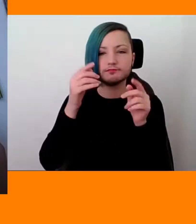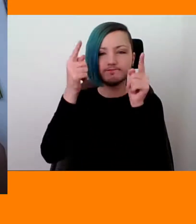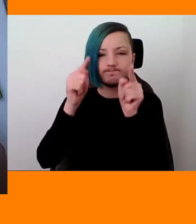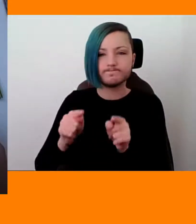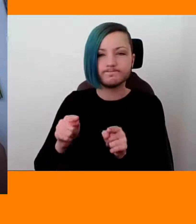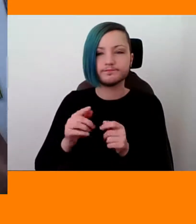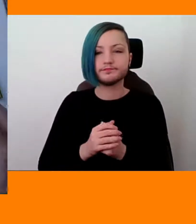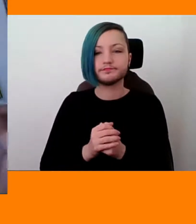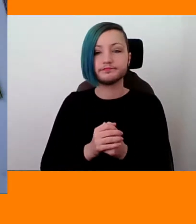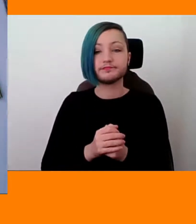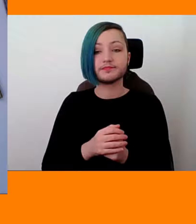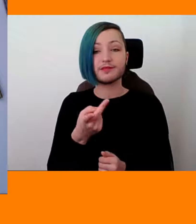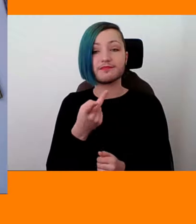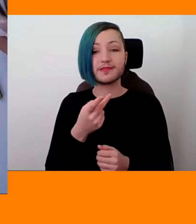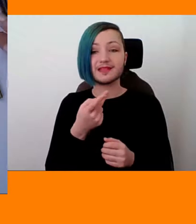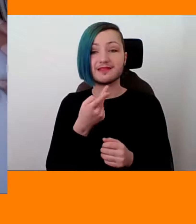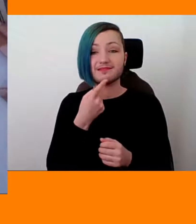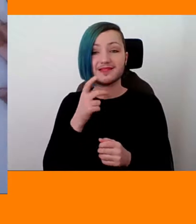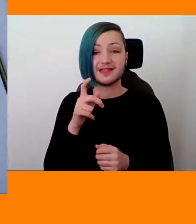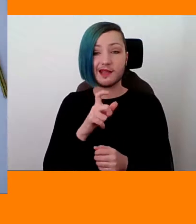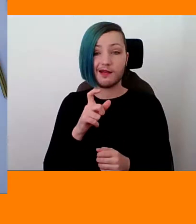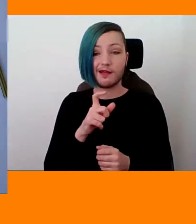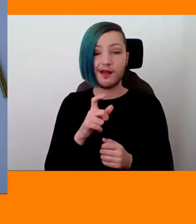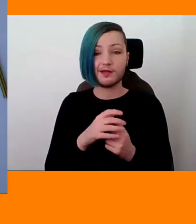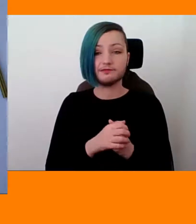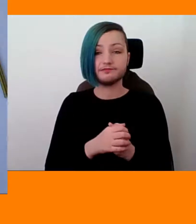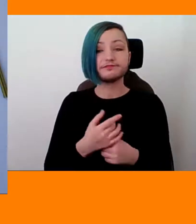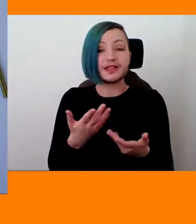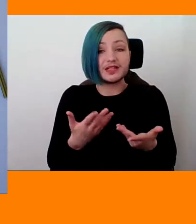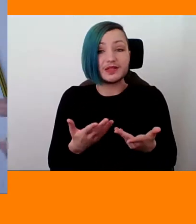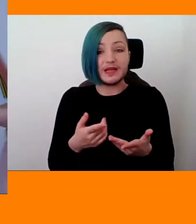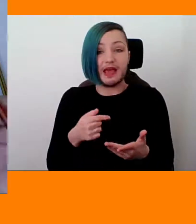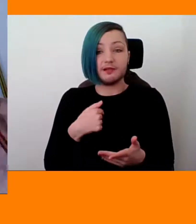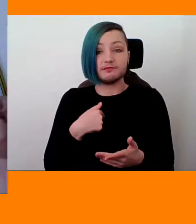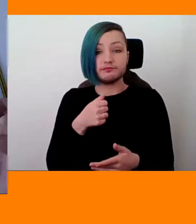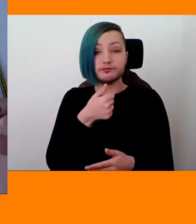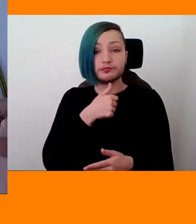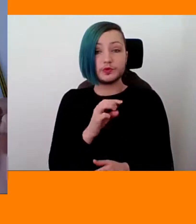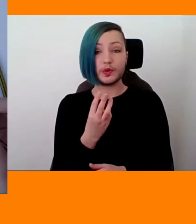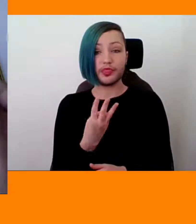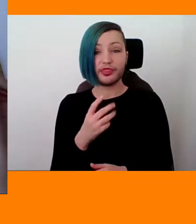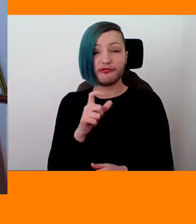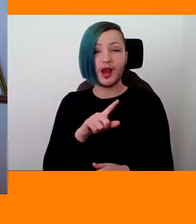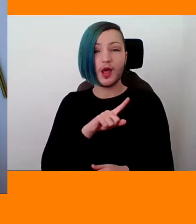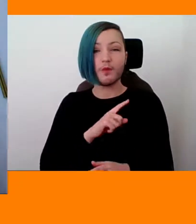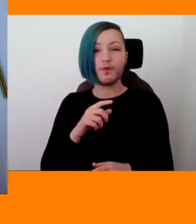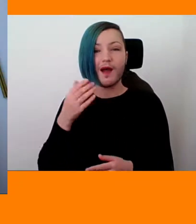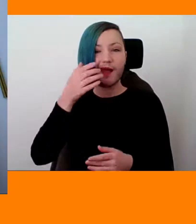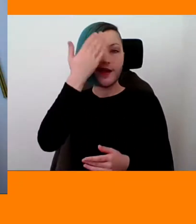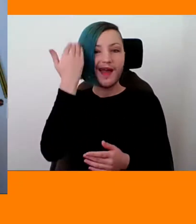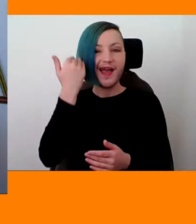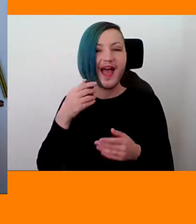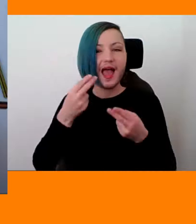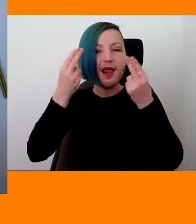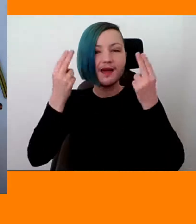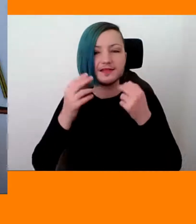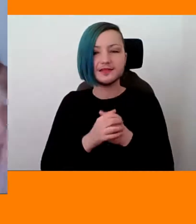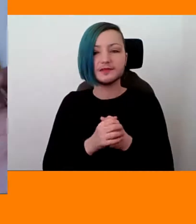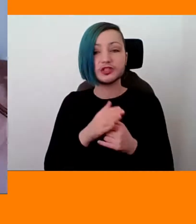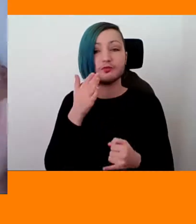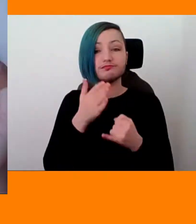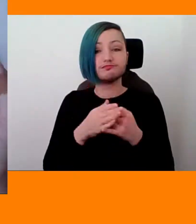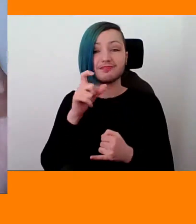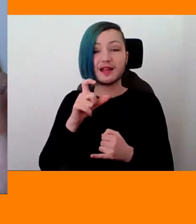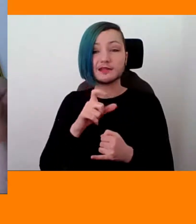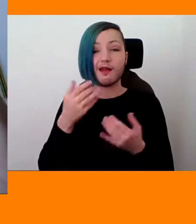So that's your second darkest colour. I'm only working with 3 shades for this one because it's a light hair colour. So my last colour is a dark